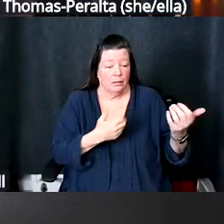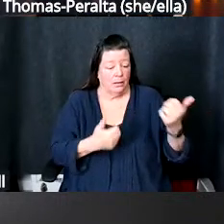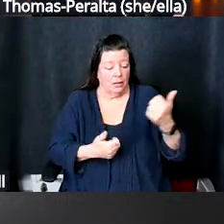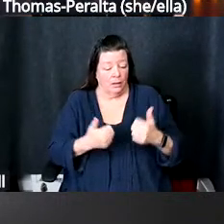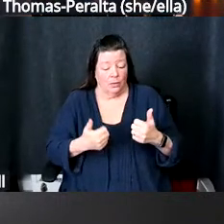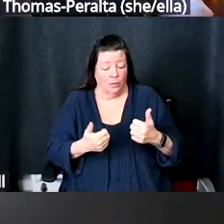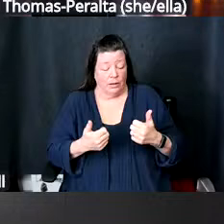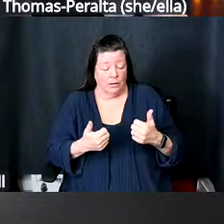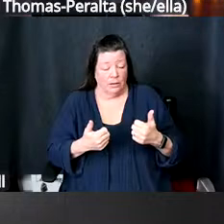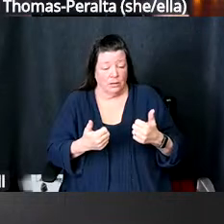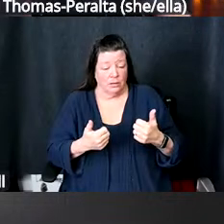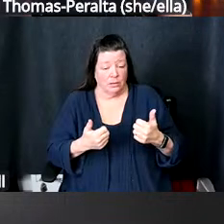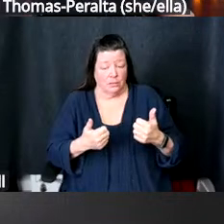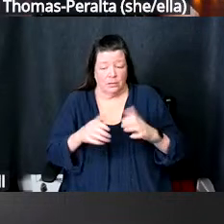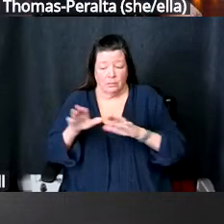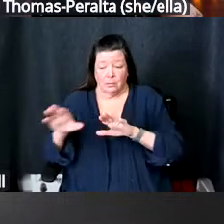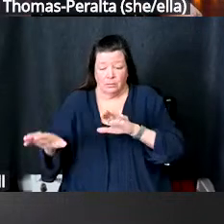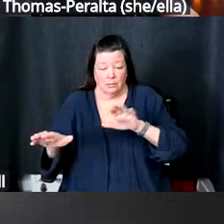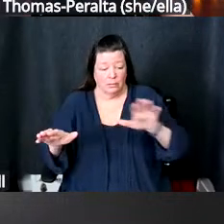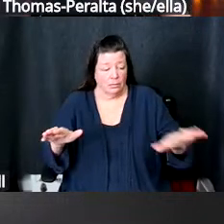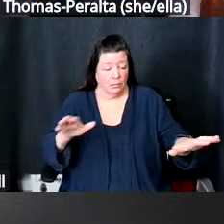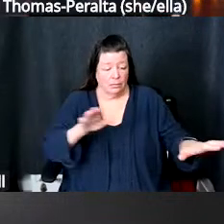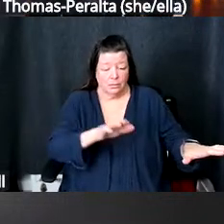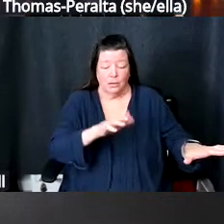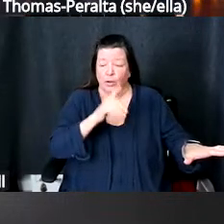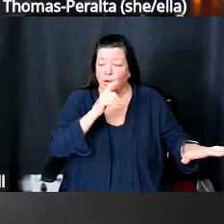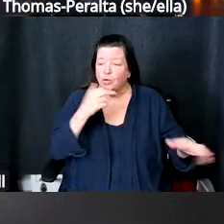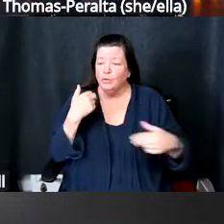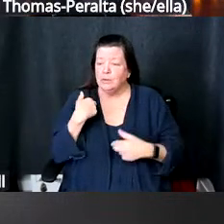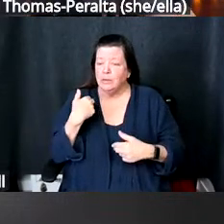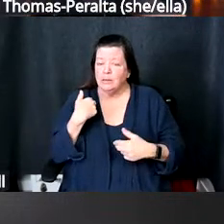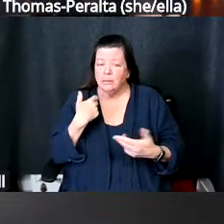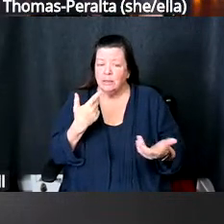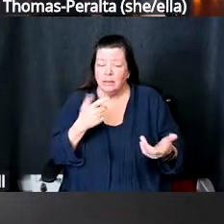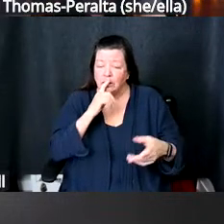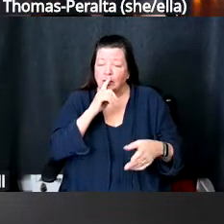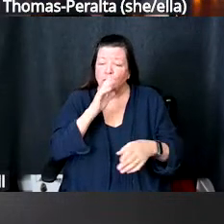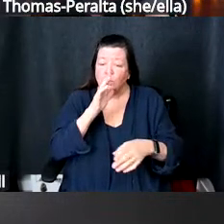responsibility is it to ensure